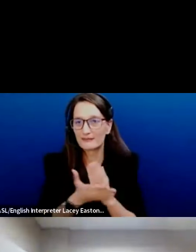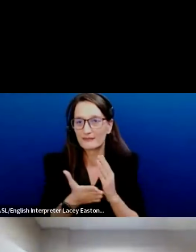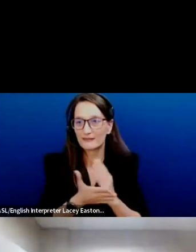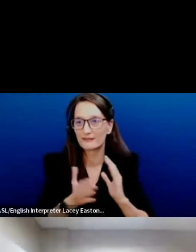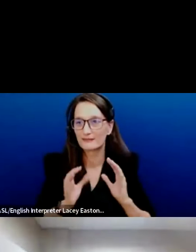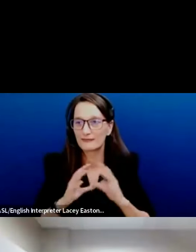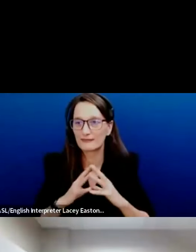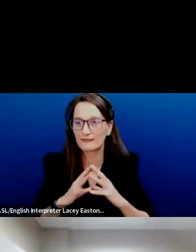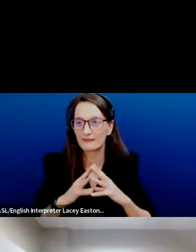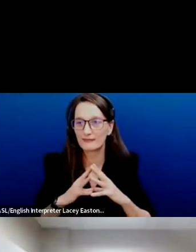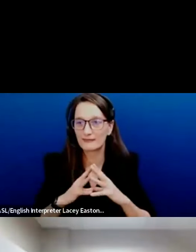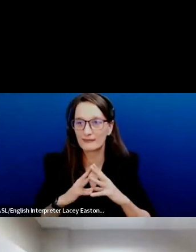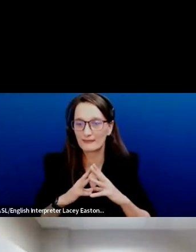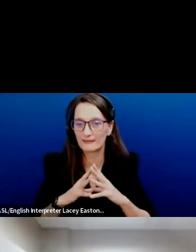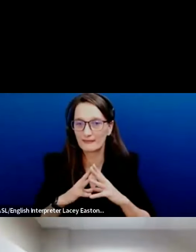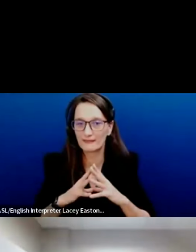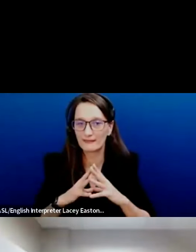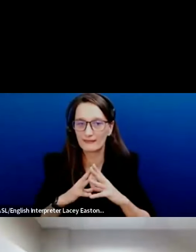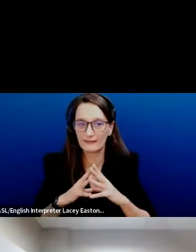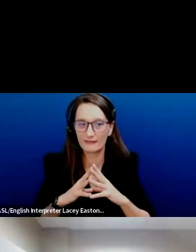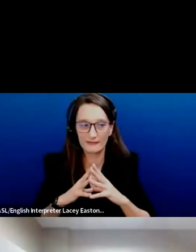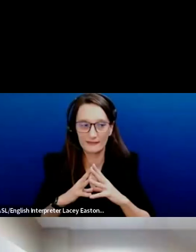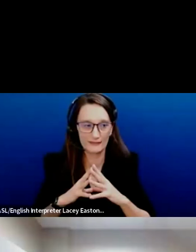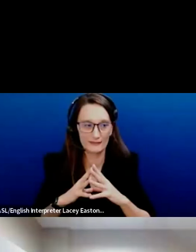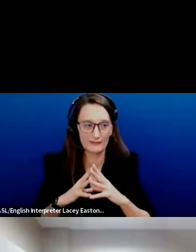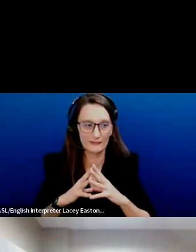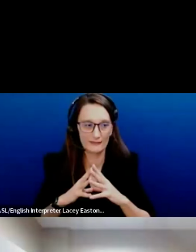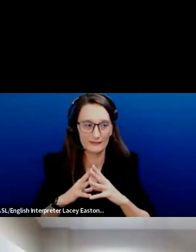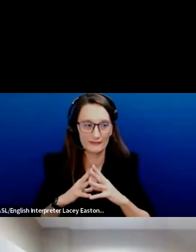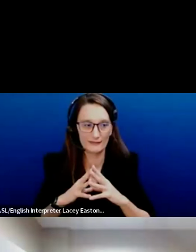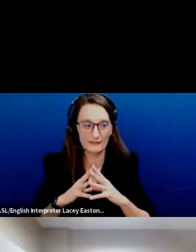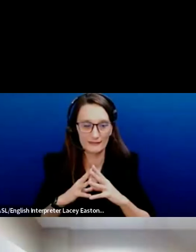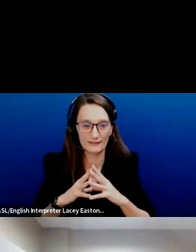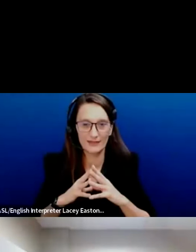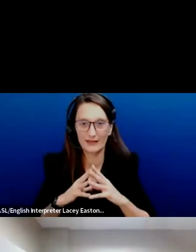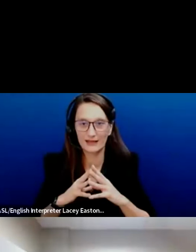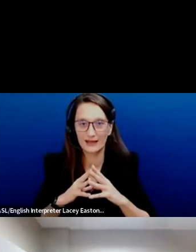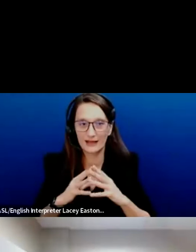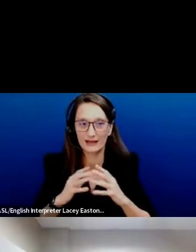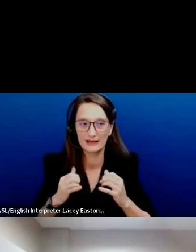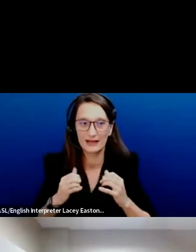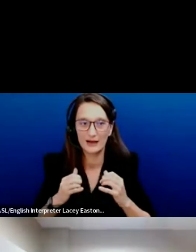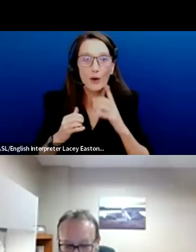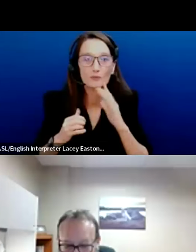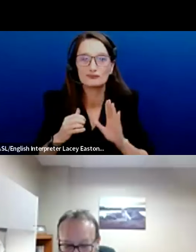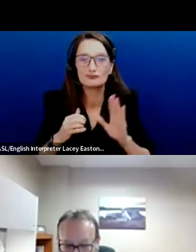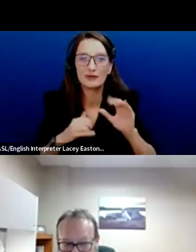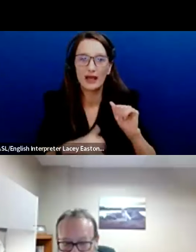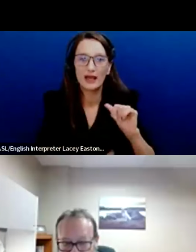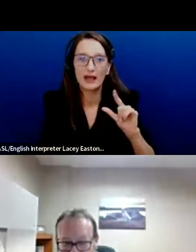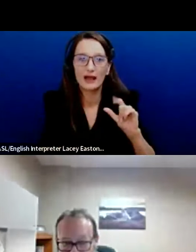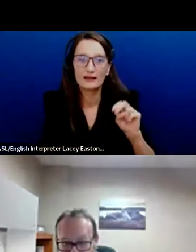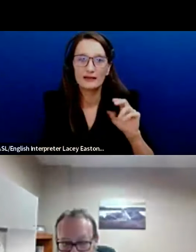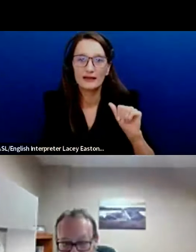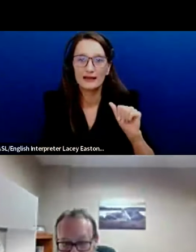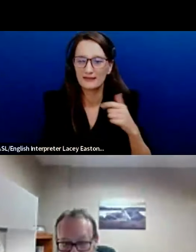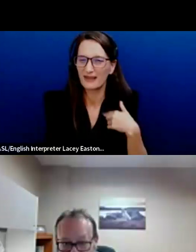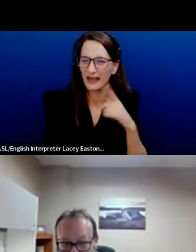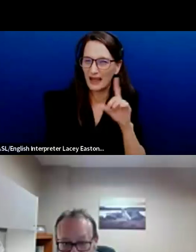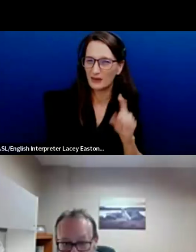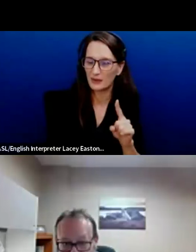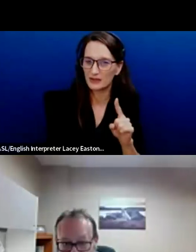and let me jump over to, oh, go ahead. Yeah, Alina. I have a question. I